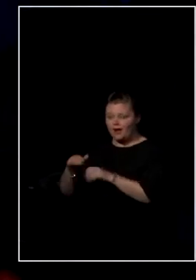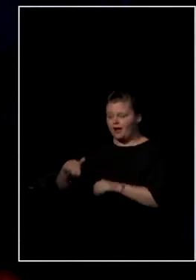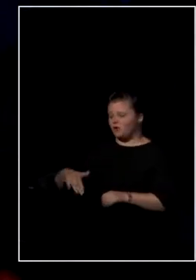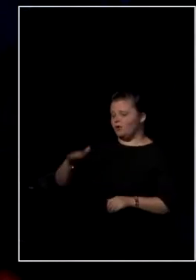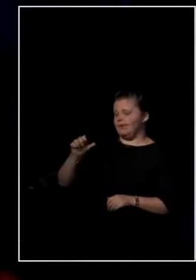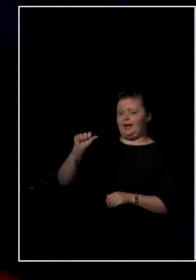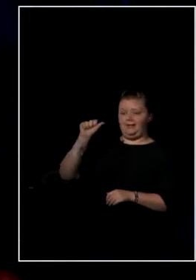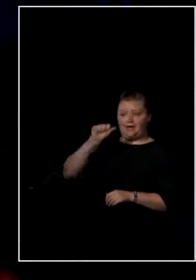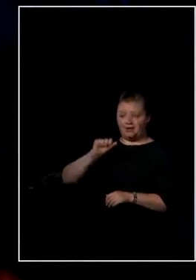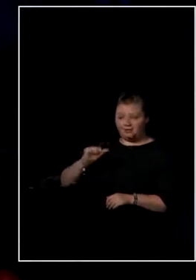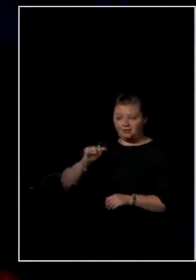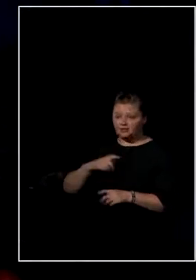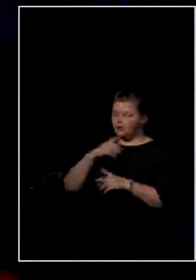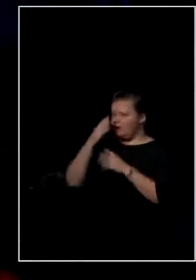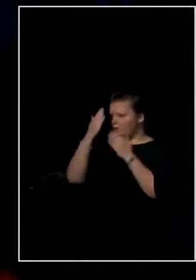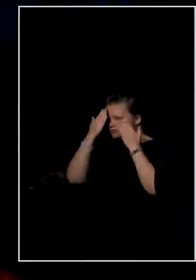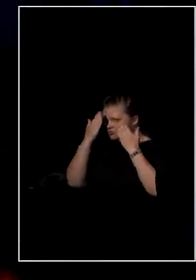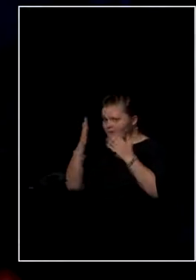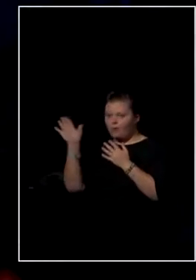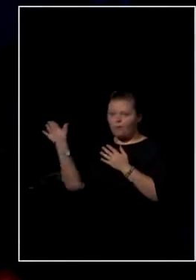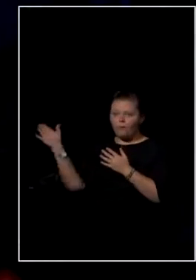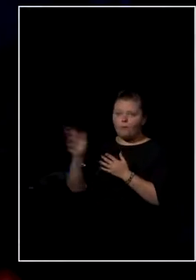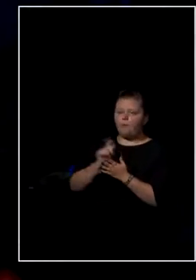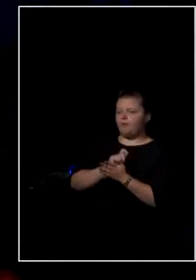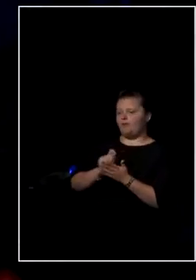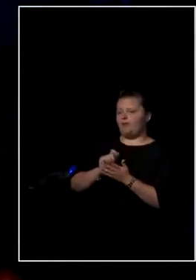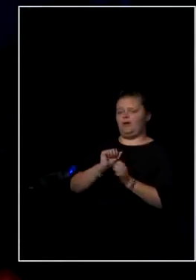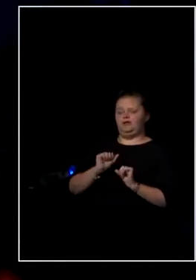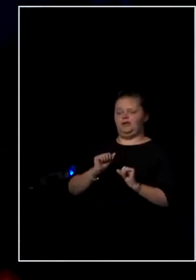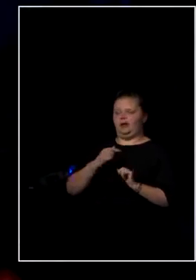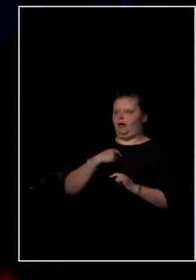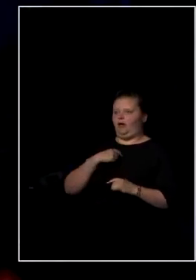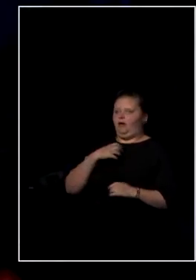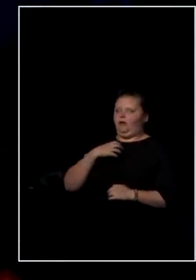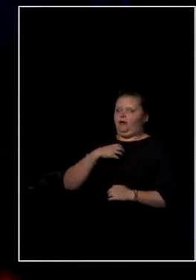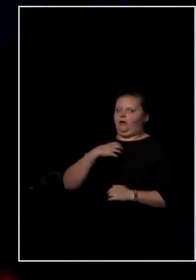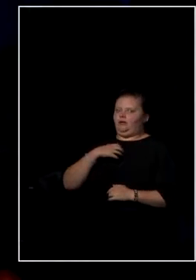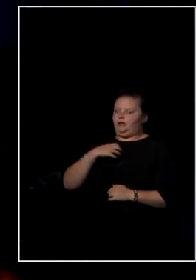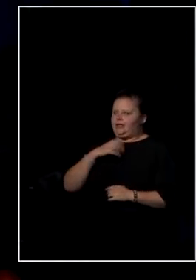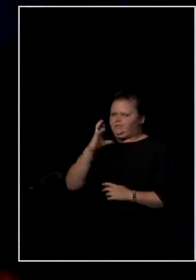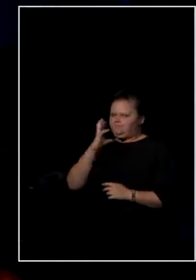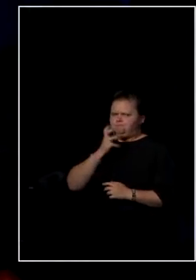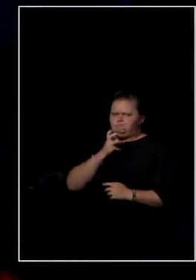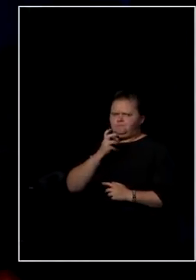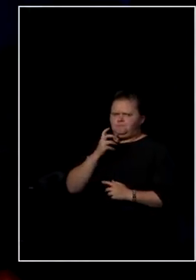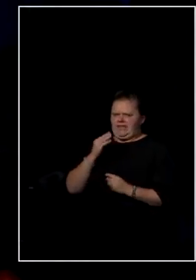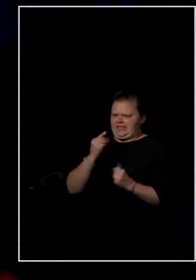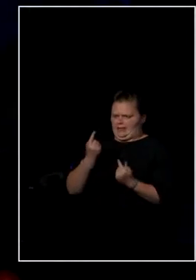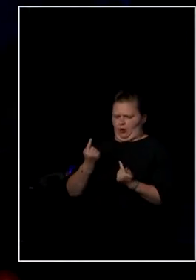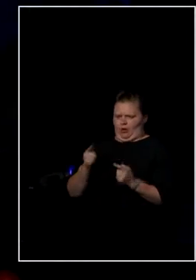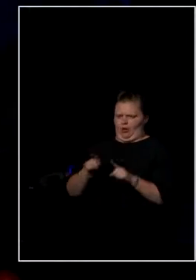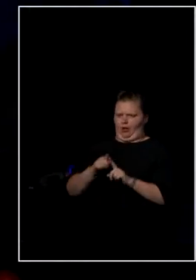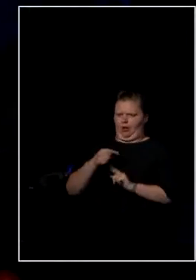respect all of the writers in there, and I was just petrified and angry that somebody with a chronic illness